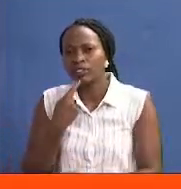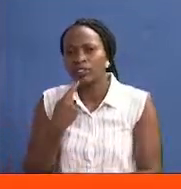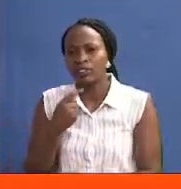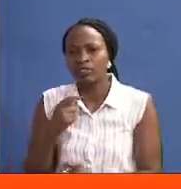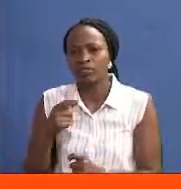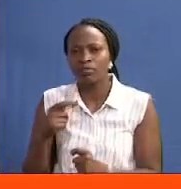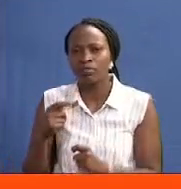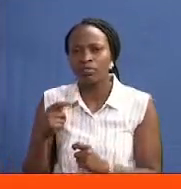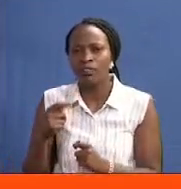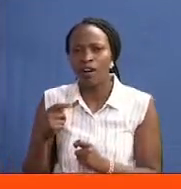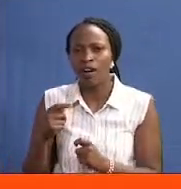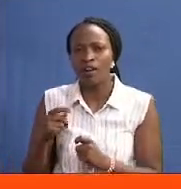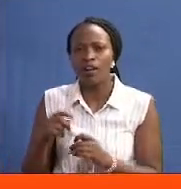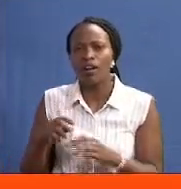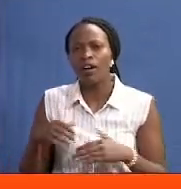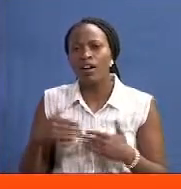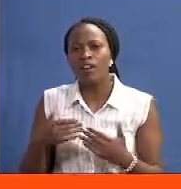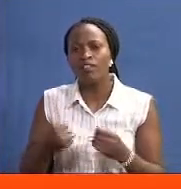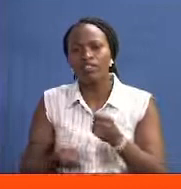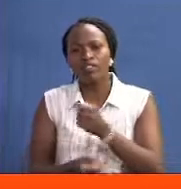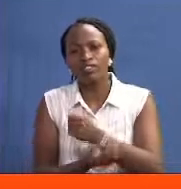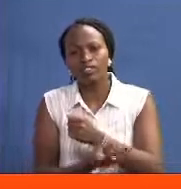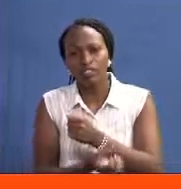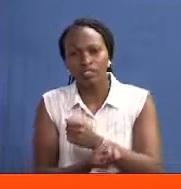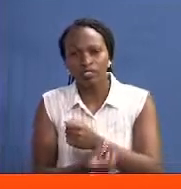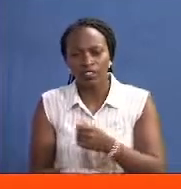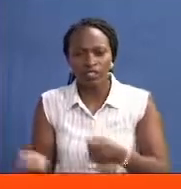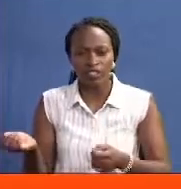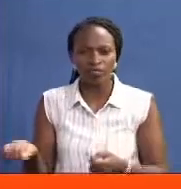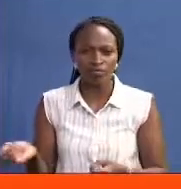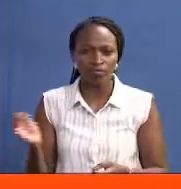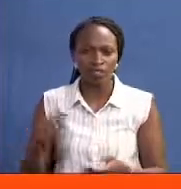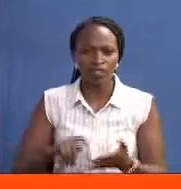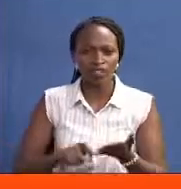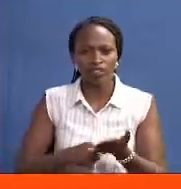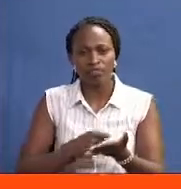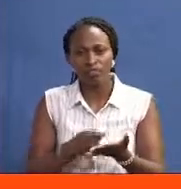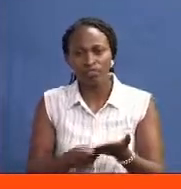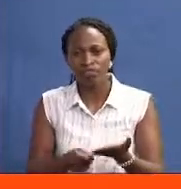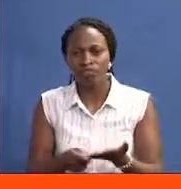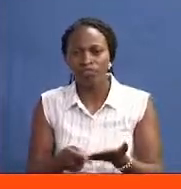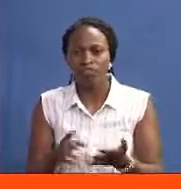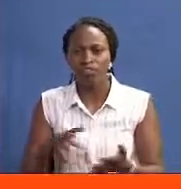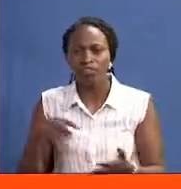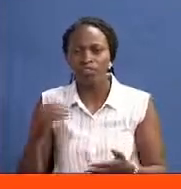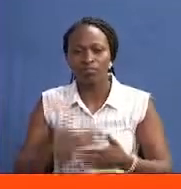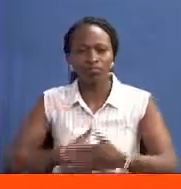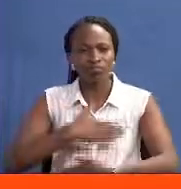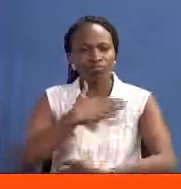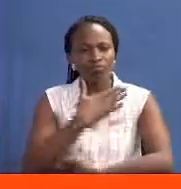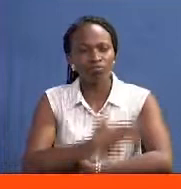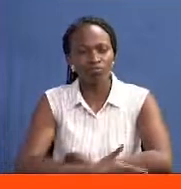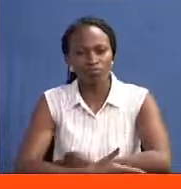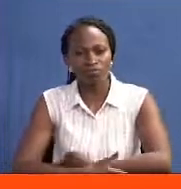has had influences, you know, with the coming in of technology, with the tendency for content to flow across borders and people learning